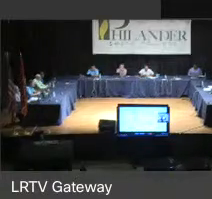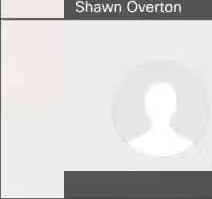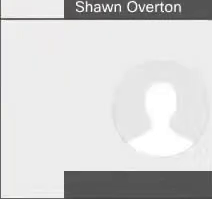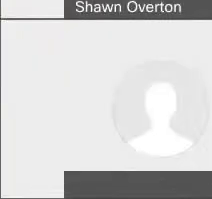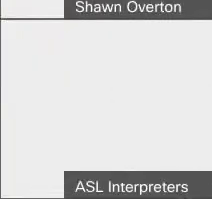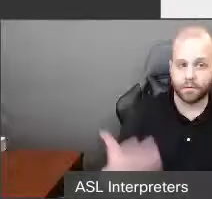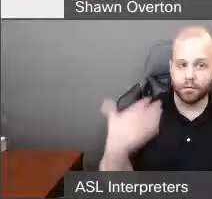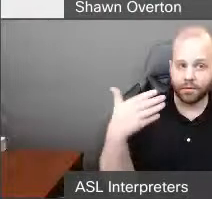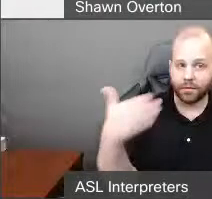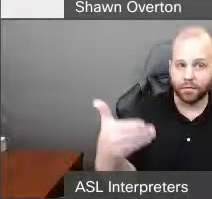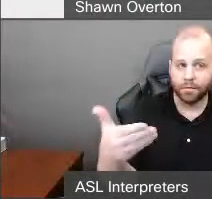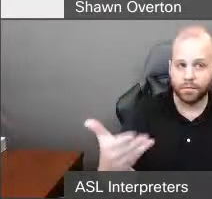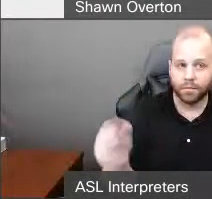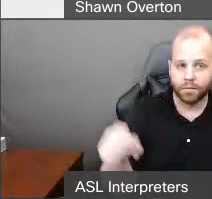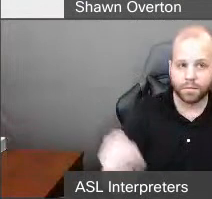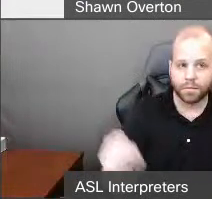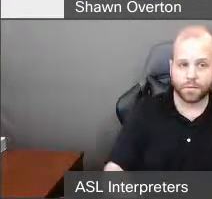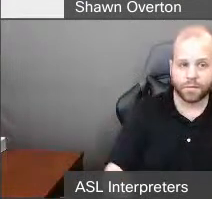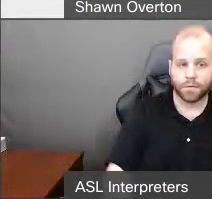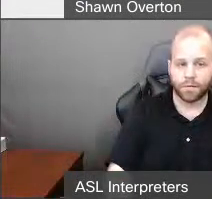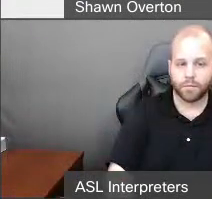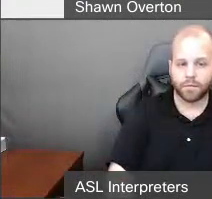Yes. Scott,